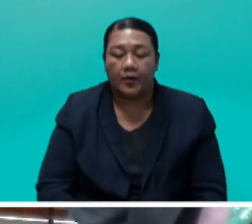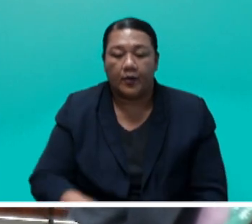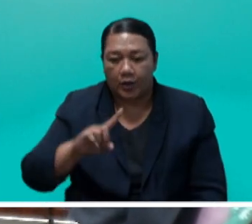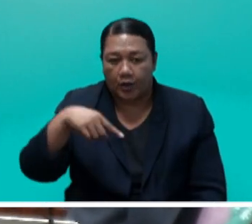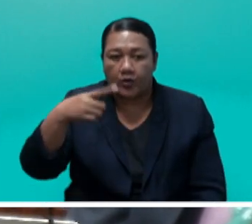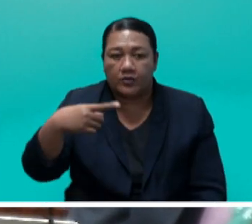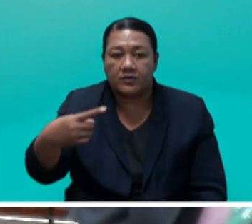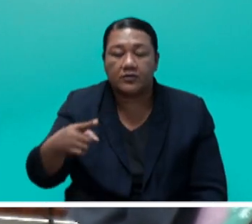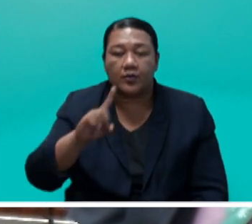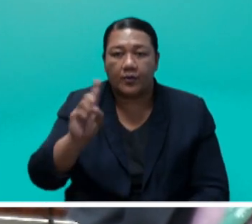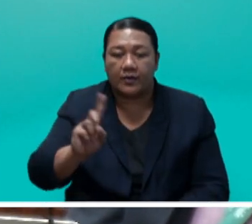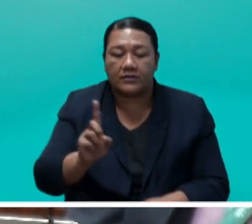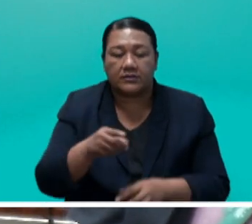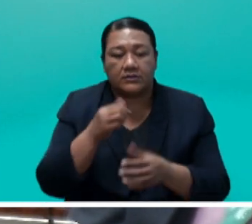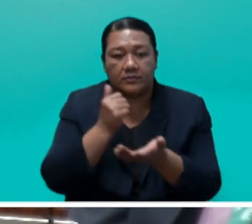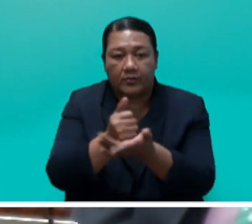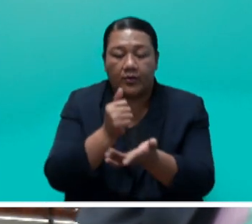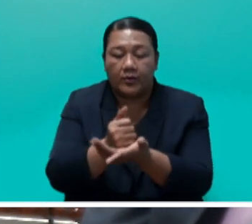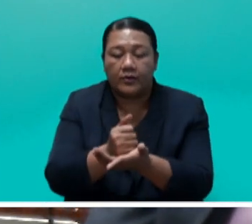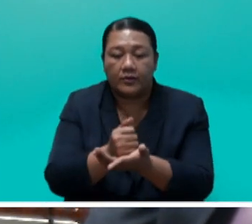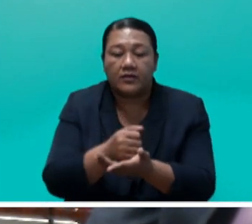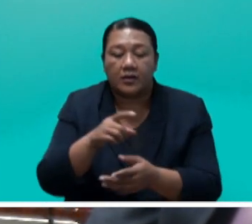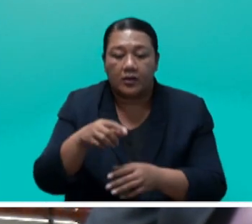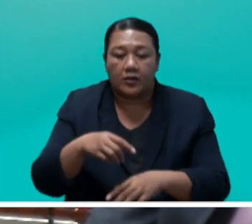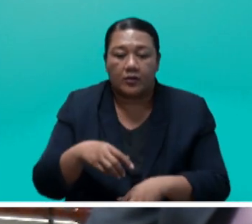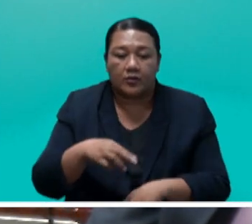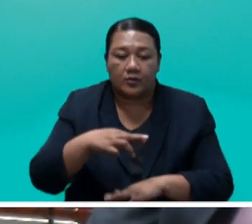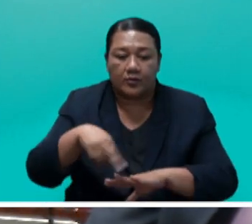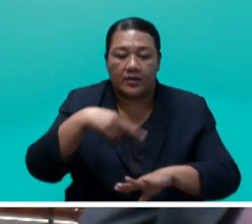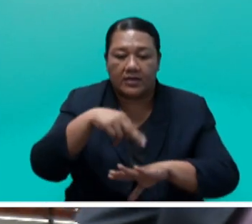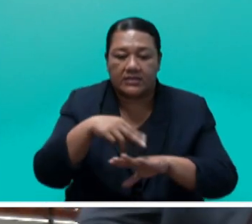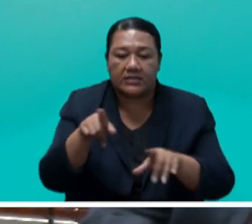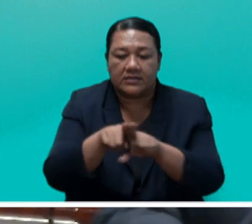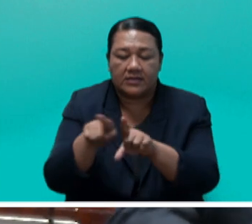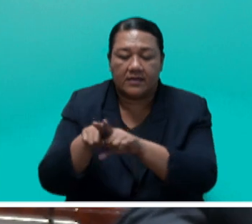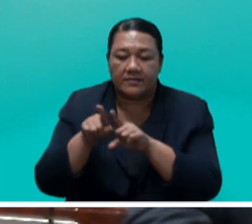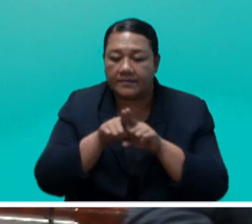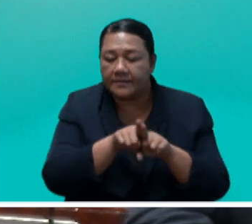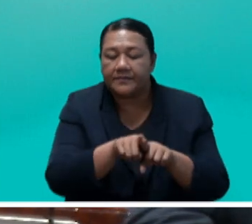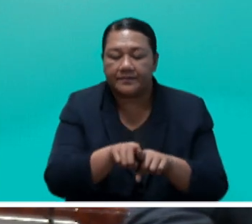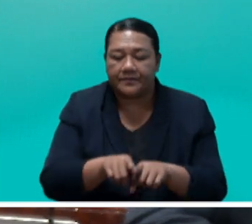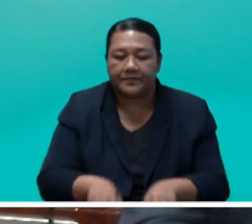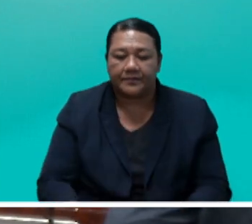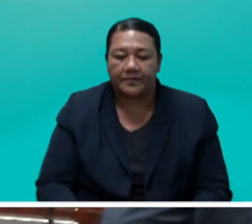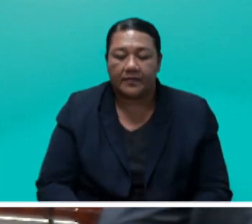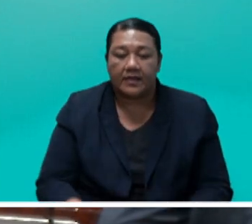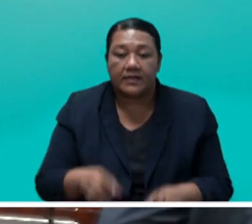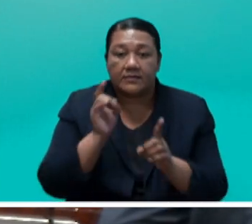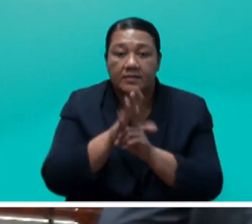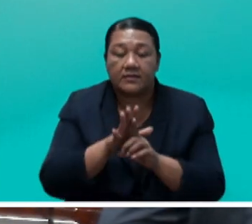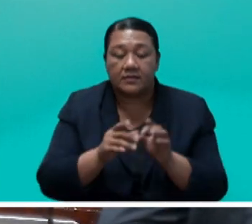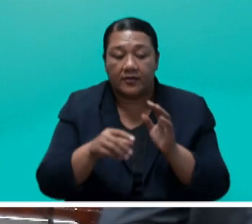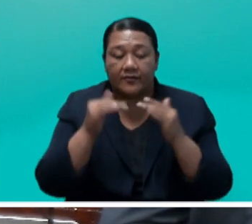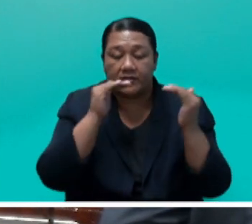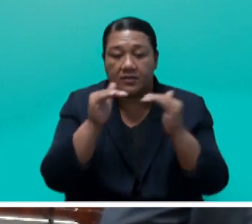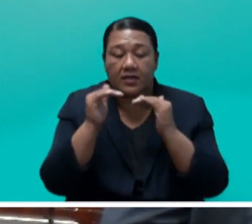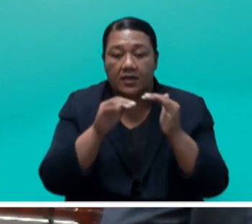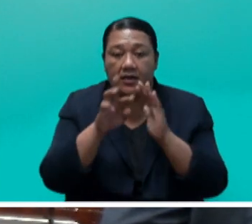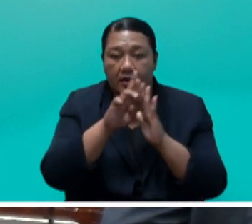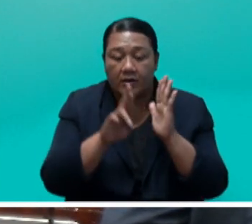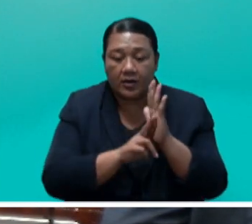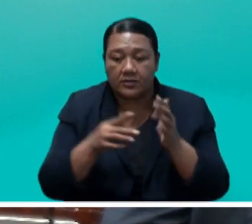support in terms of IMO support to the region, especially in standards and regulations in alignment